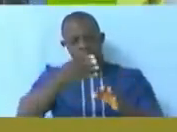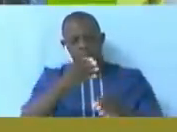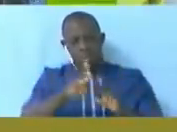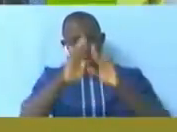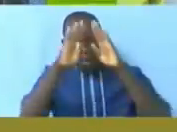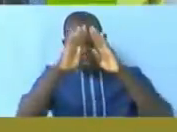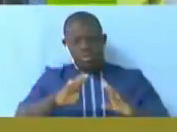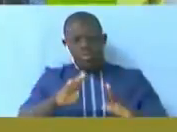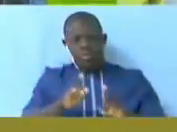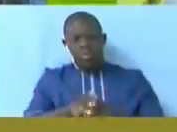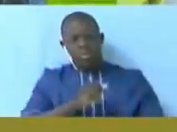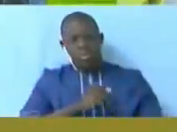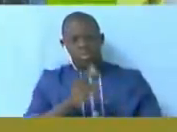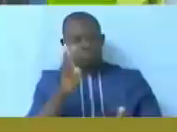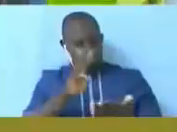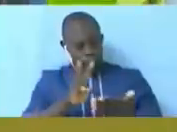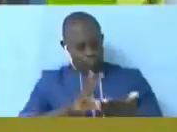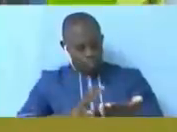the file after my no case